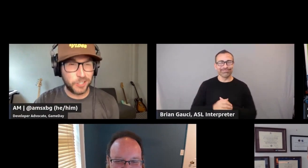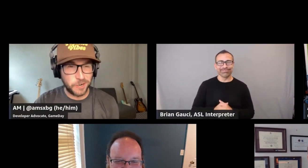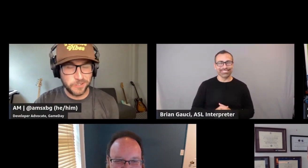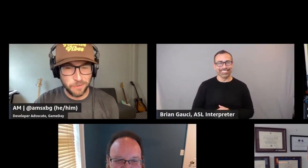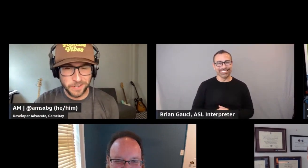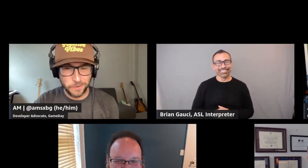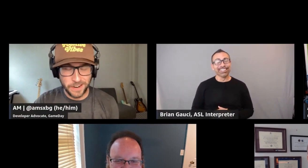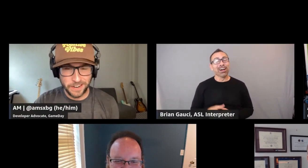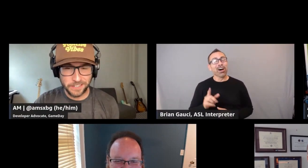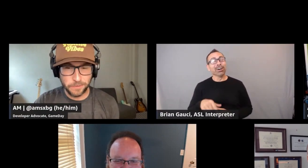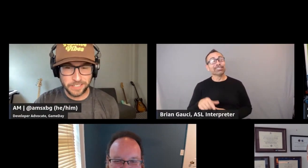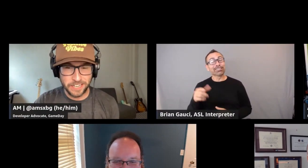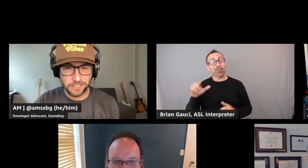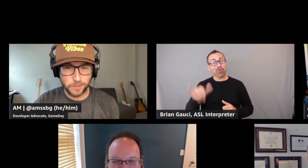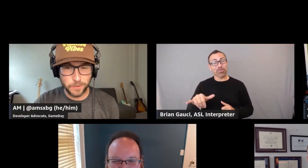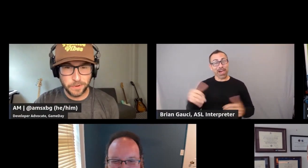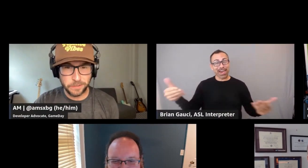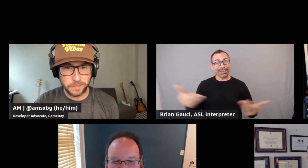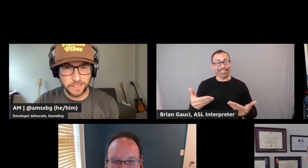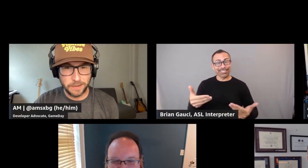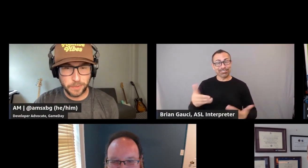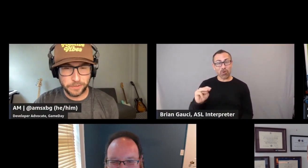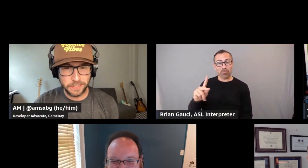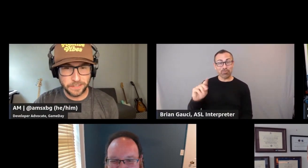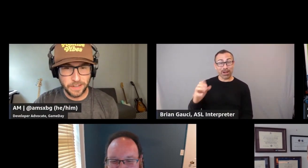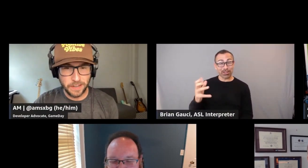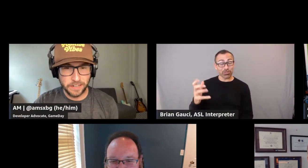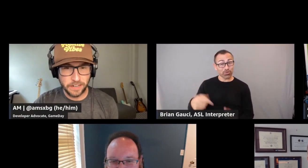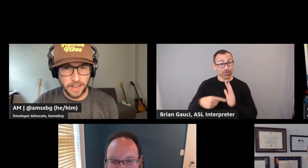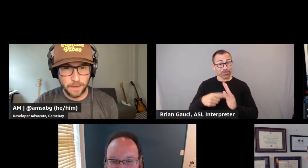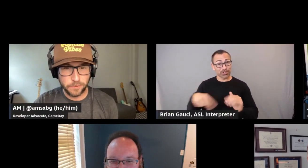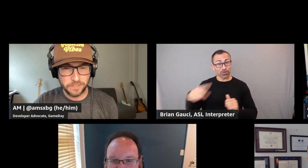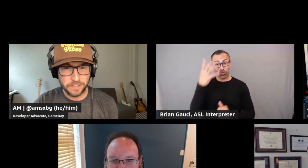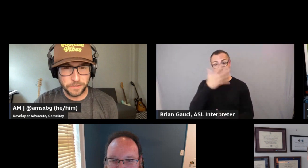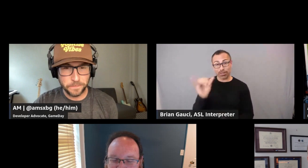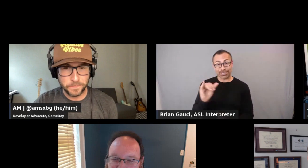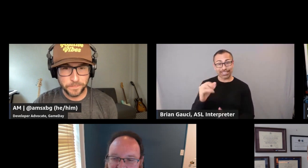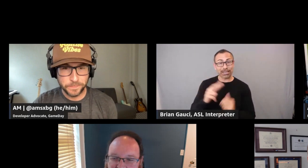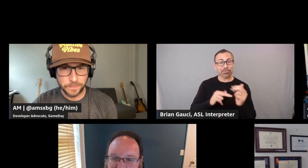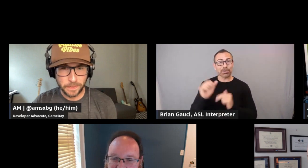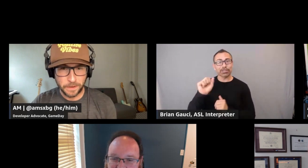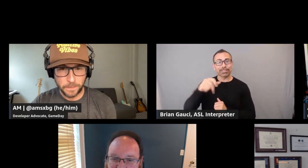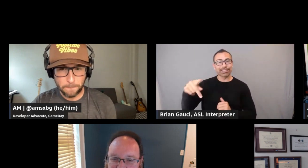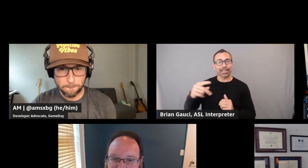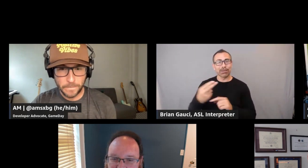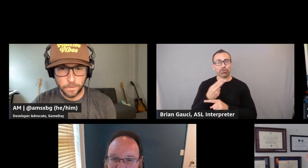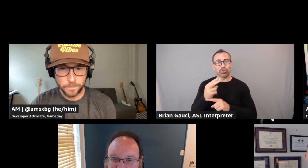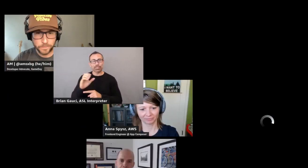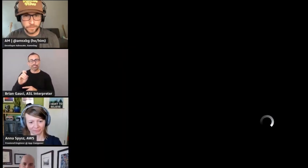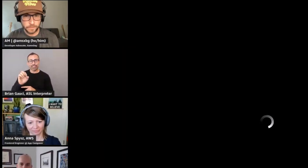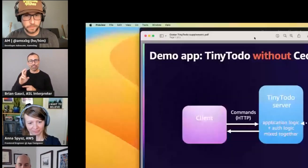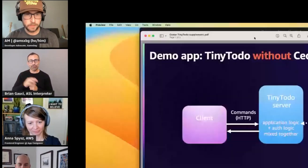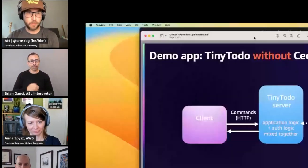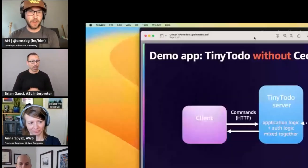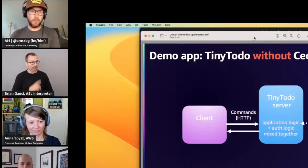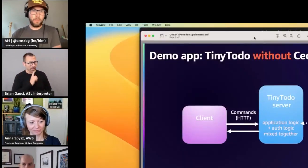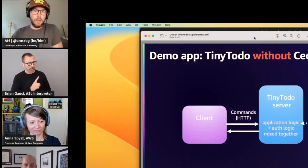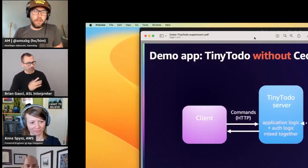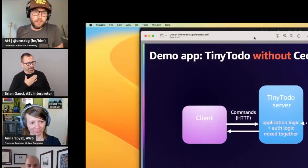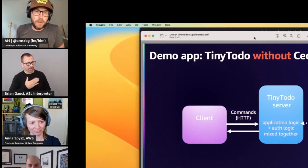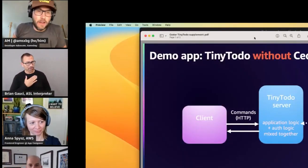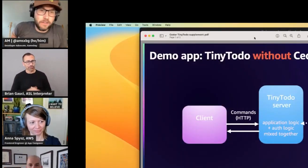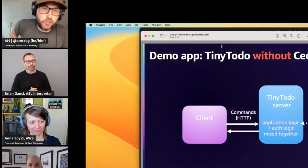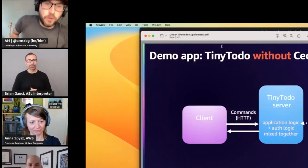that intro, do you want to take us through what it looks like building an app with Cedar? Absolutely, be happy to. Let's bring up